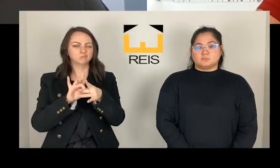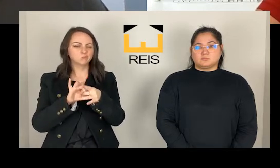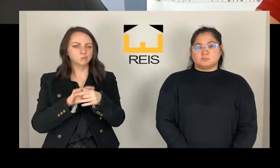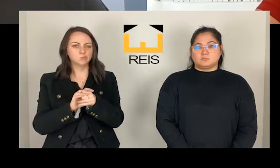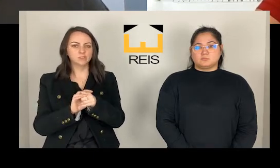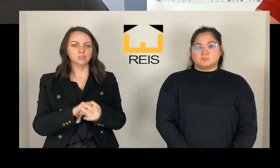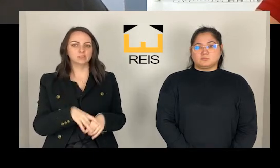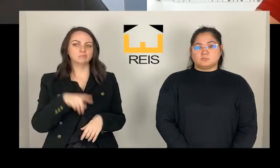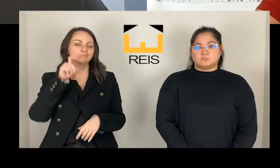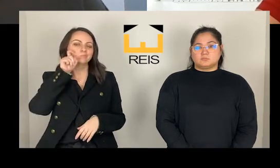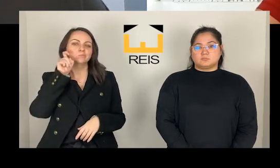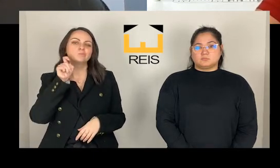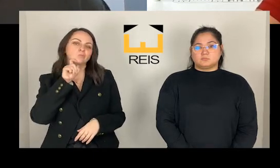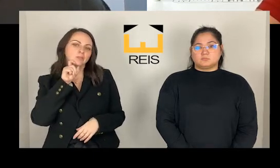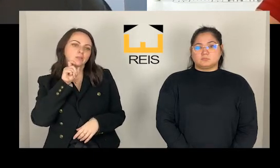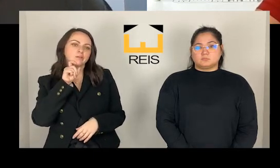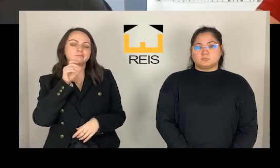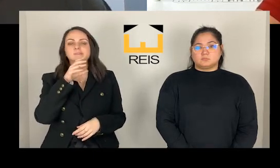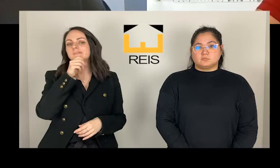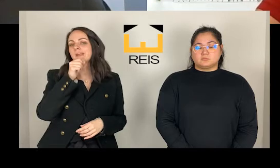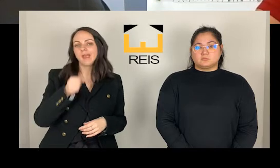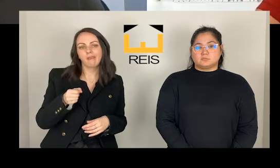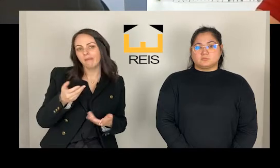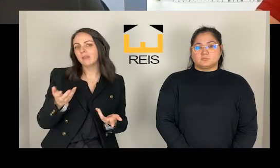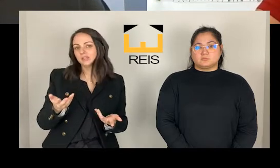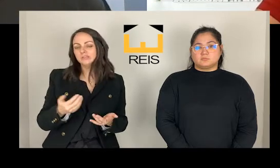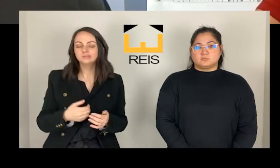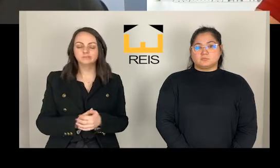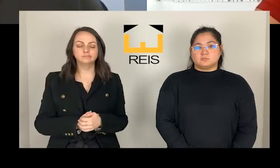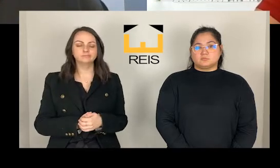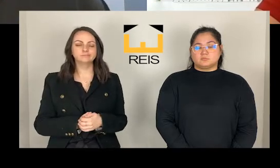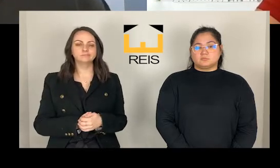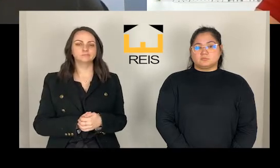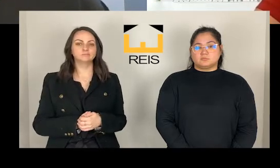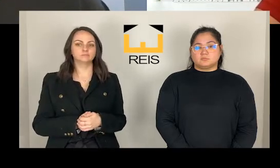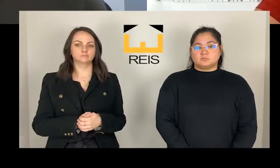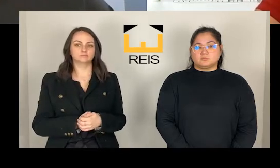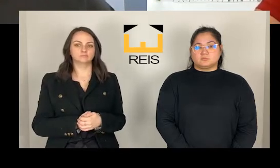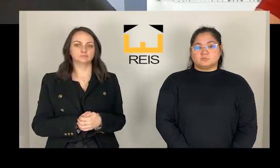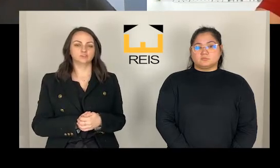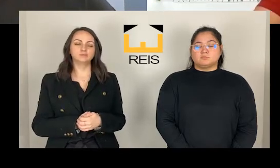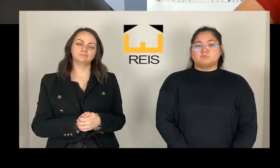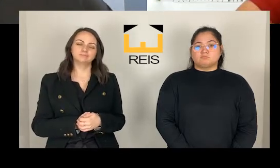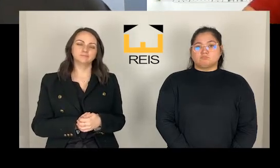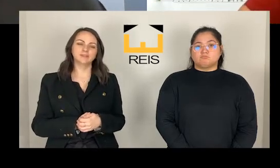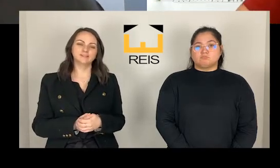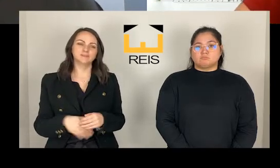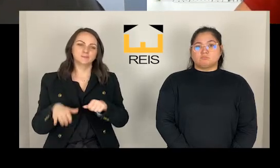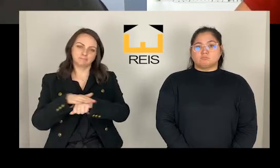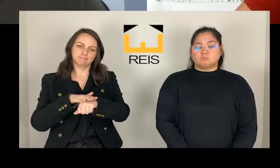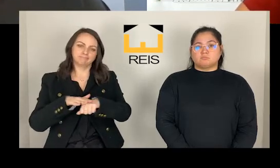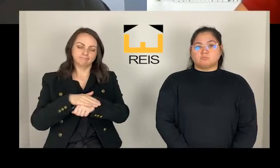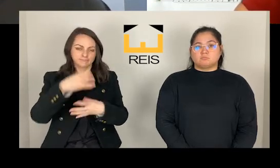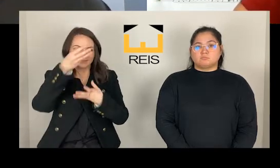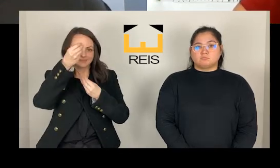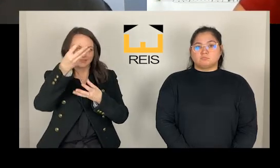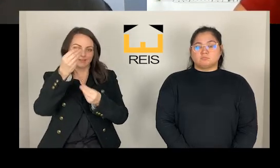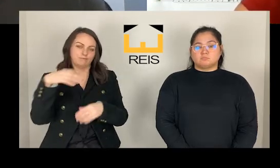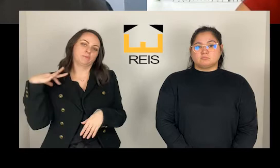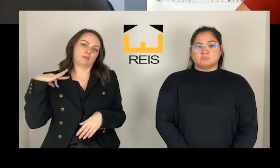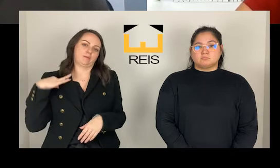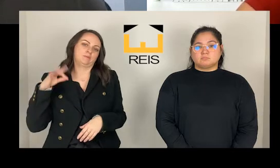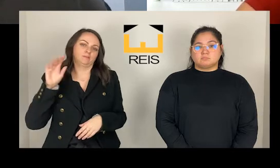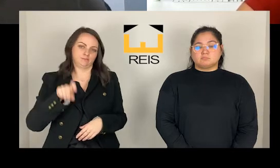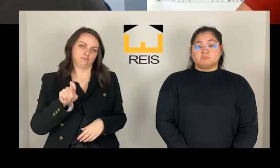as demographics, things of that nature. Mm-hmm. So those are the basic things that you're going to put into the application